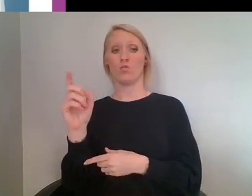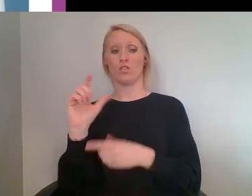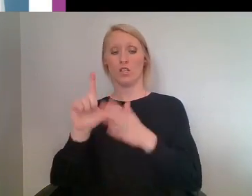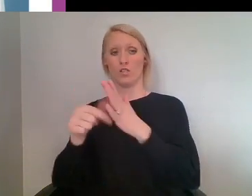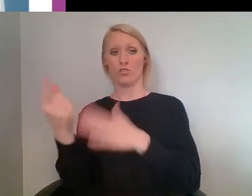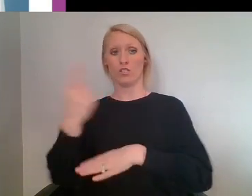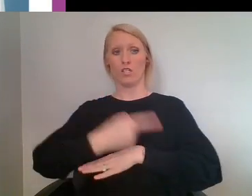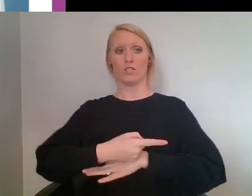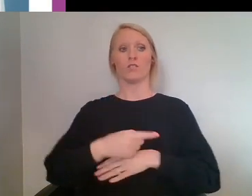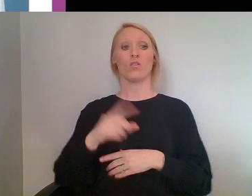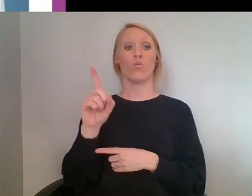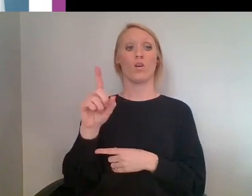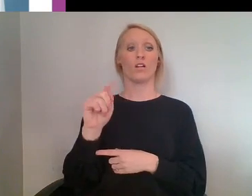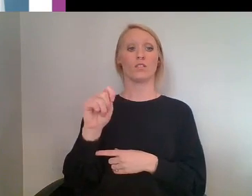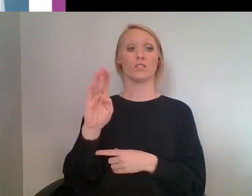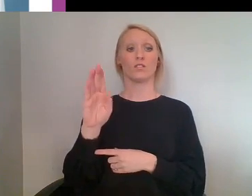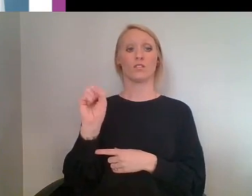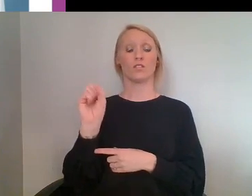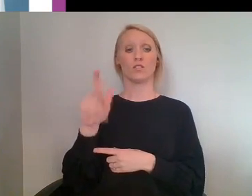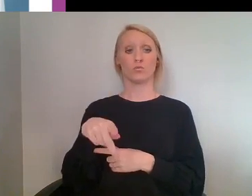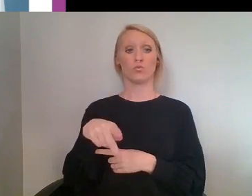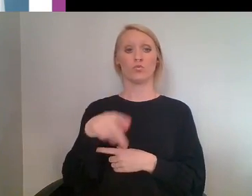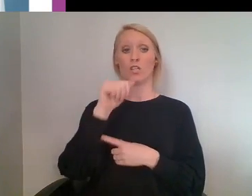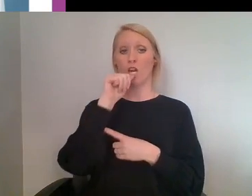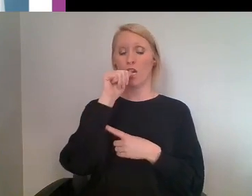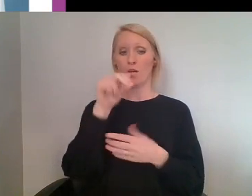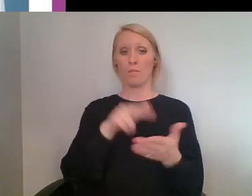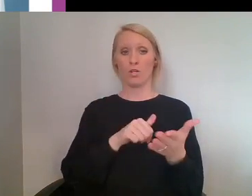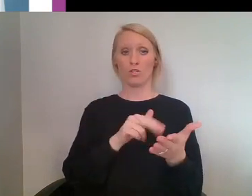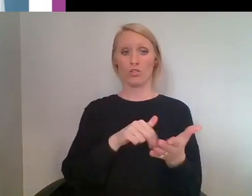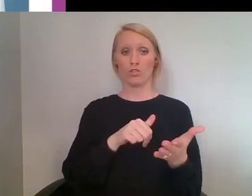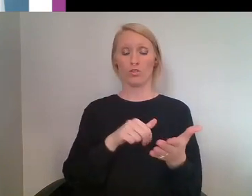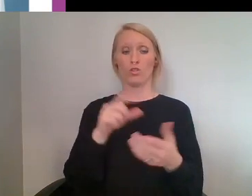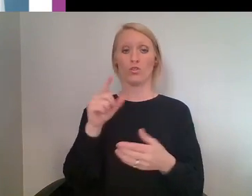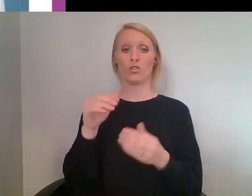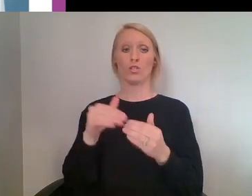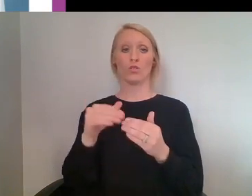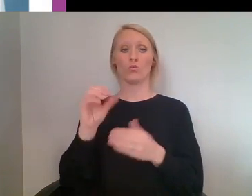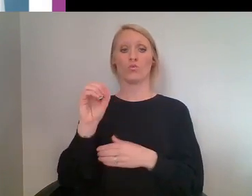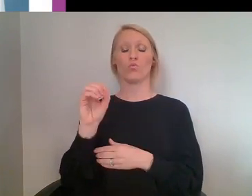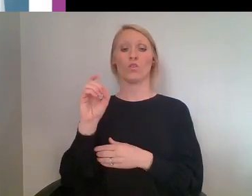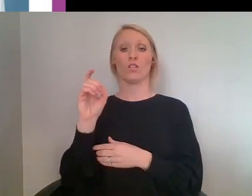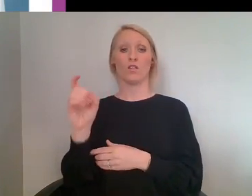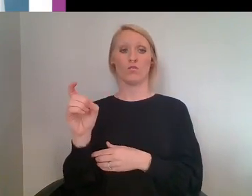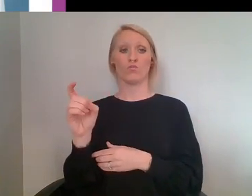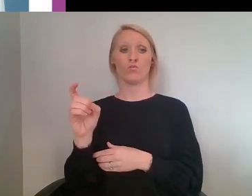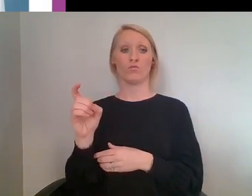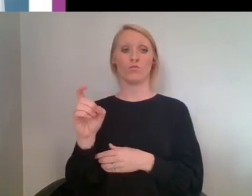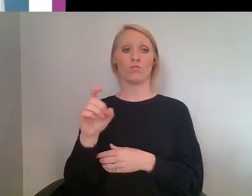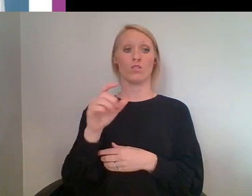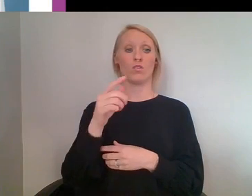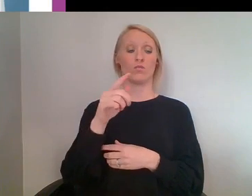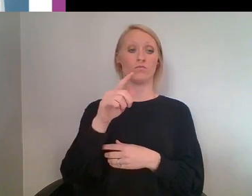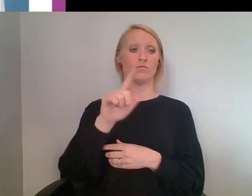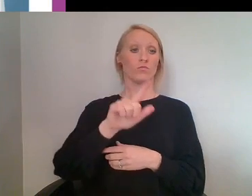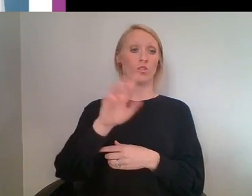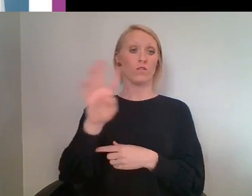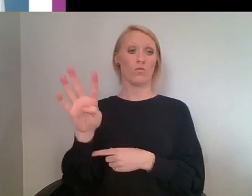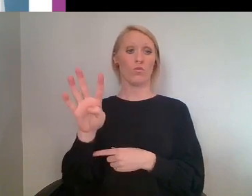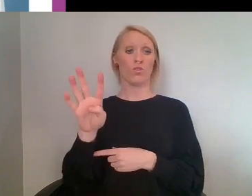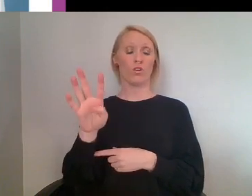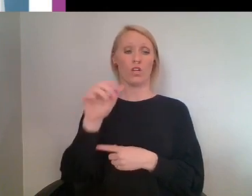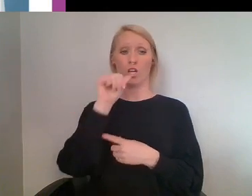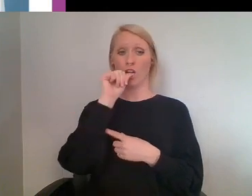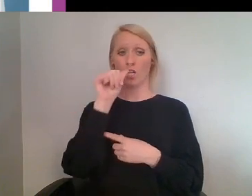cashew butter, equals 1 ounce. 24 almonds, if you were to count them out, right, would be 1 ounce. 1/4 cup of cooked